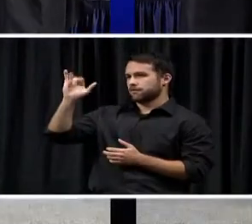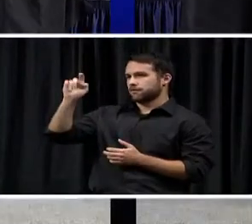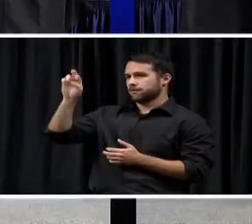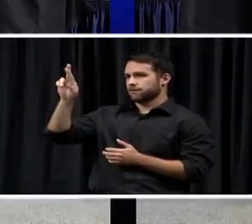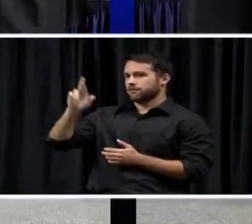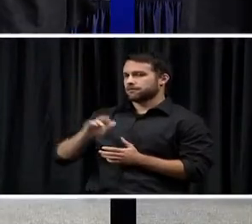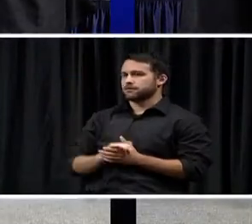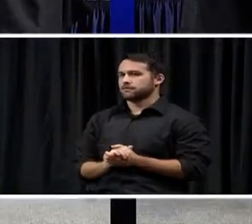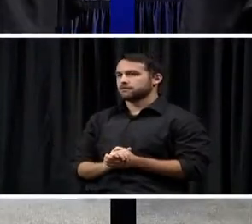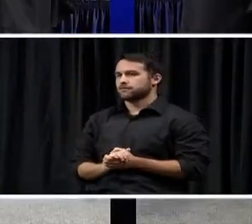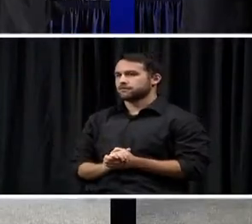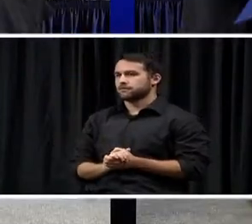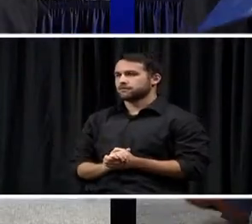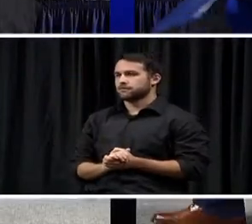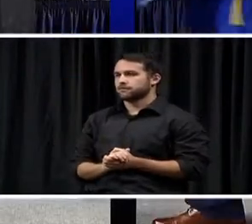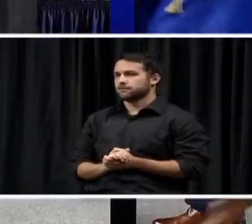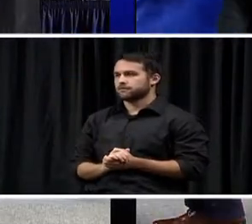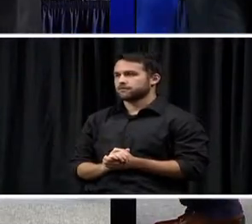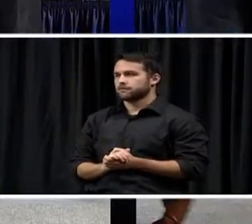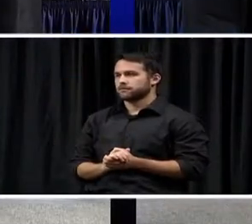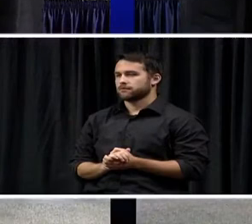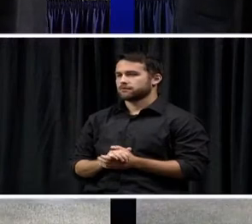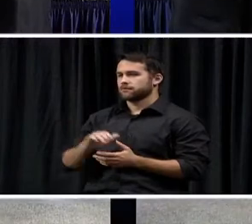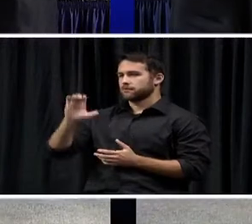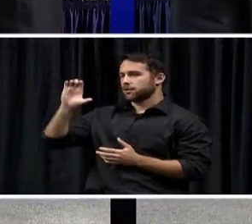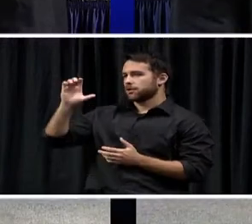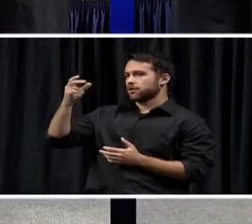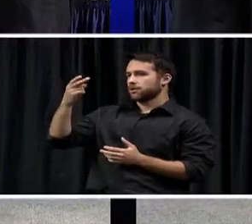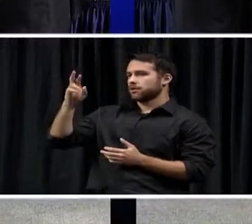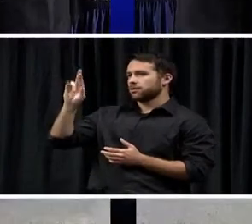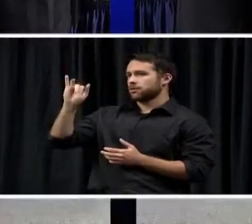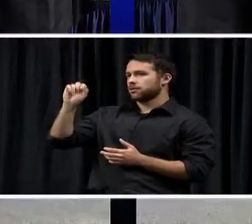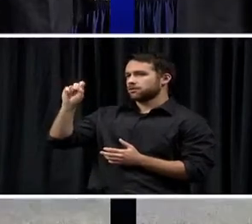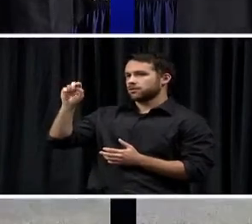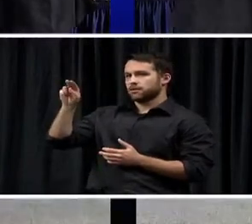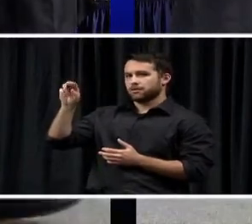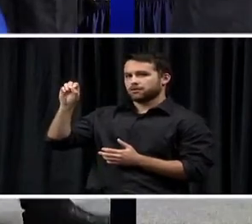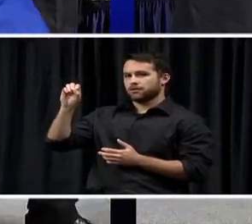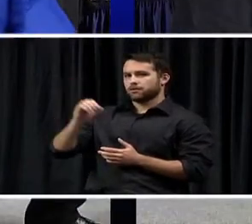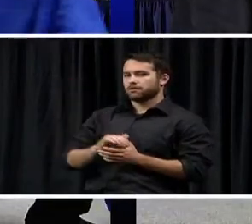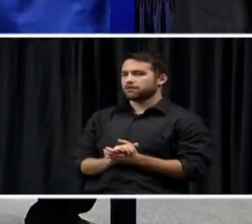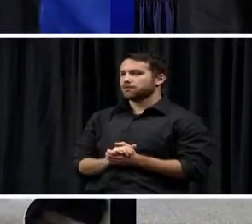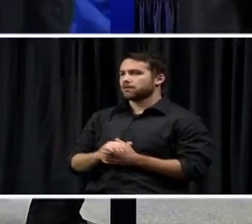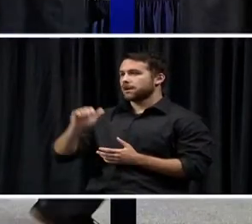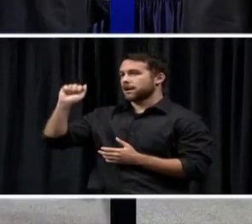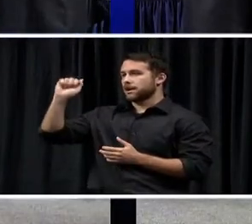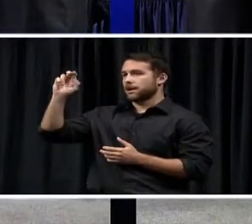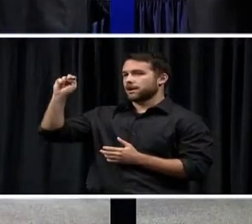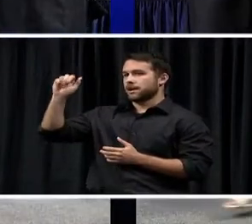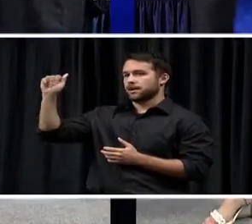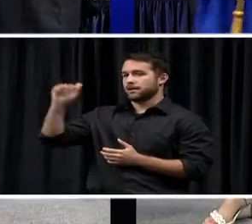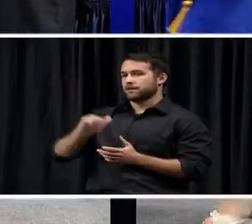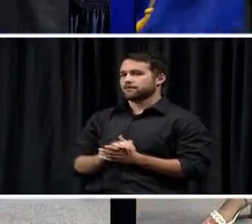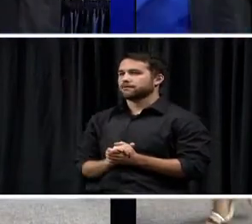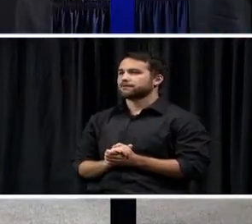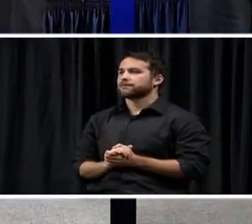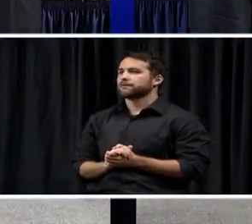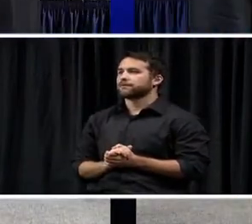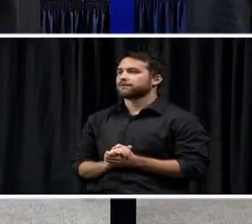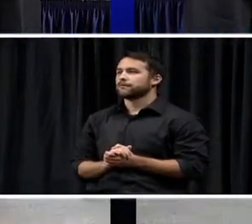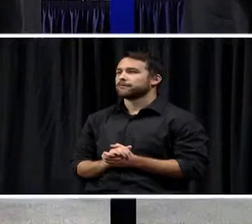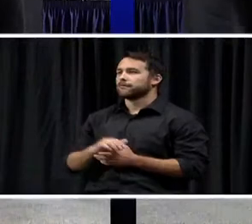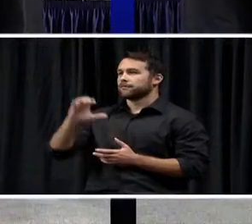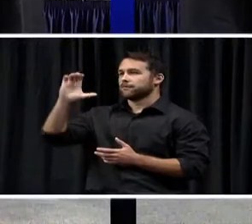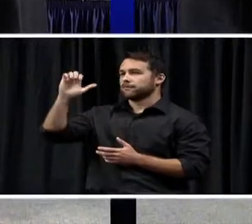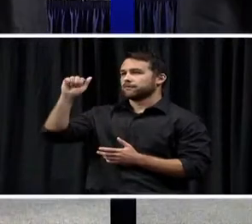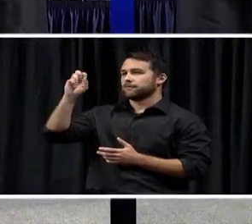Keegan Walker. Krishanu Waggle. Anna Marie Webb.